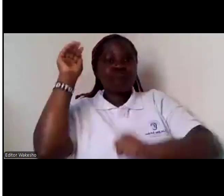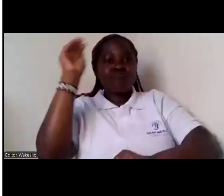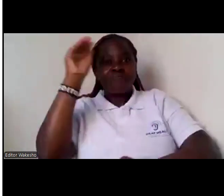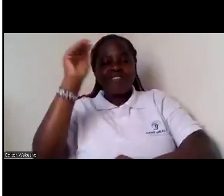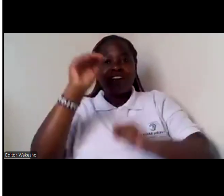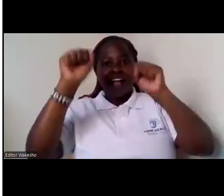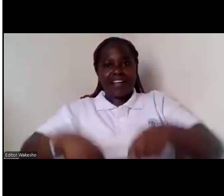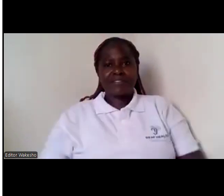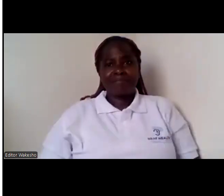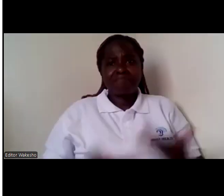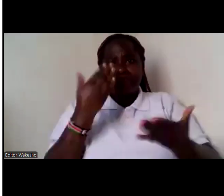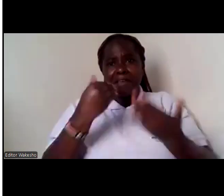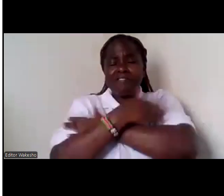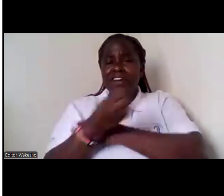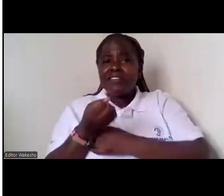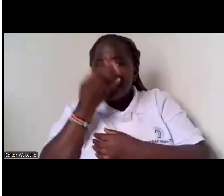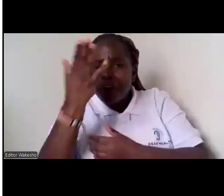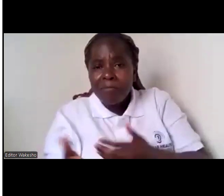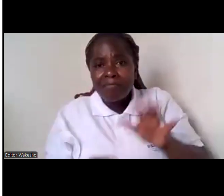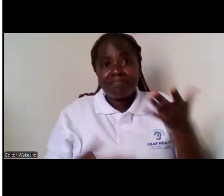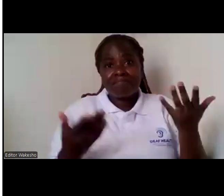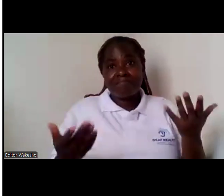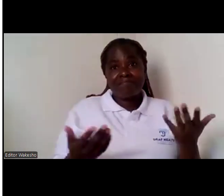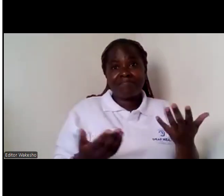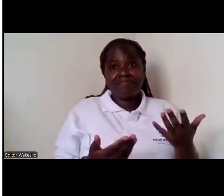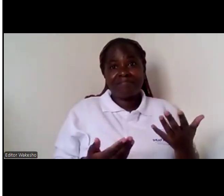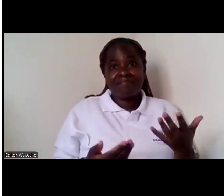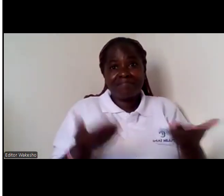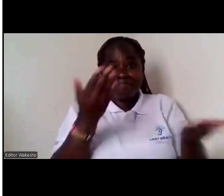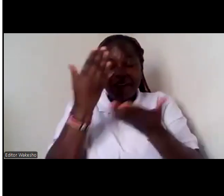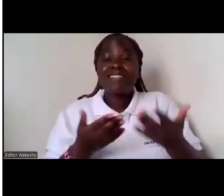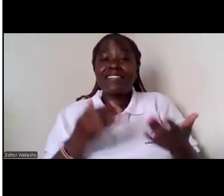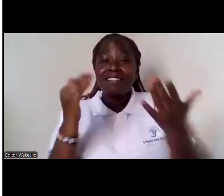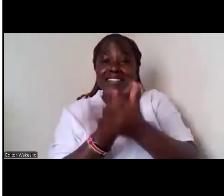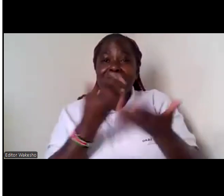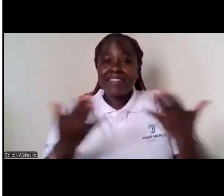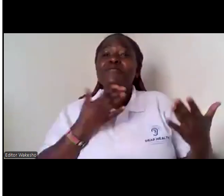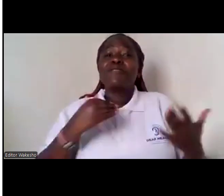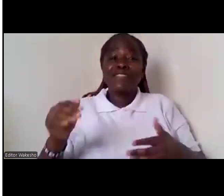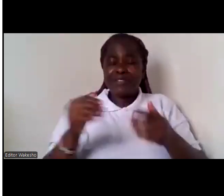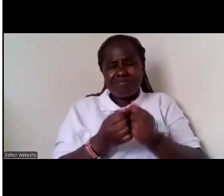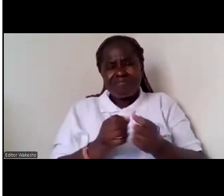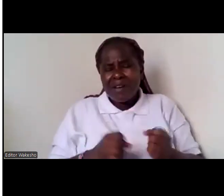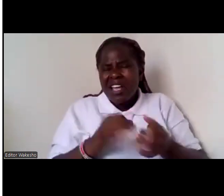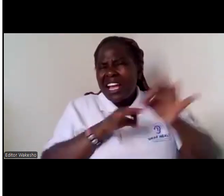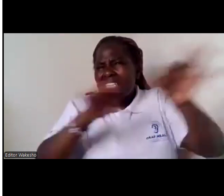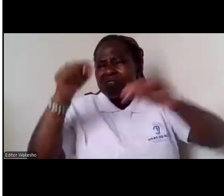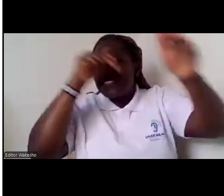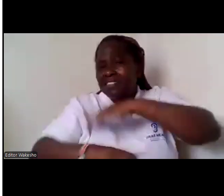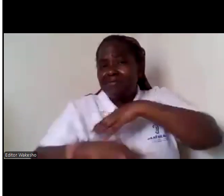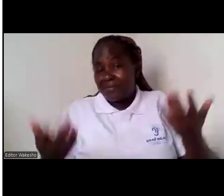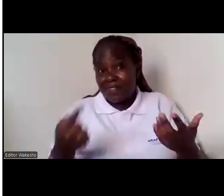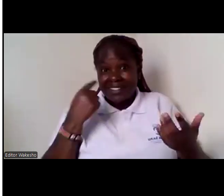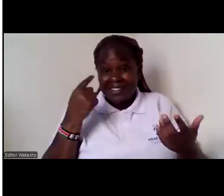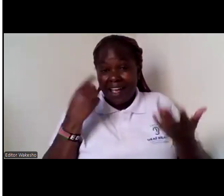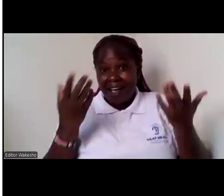colleague, and maybe there are some things you'd want to clarify. As you've seen,